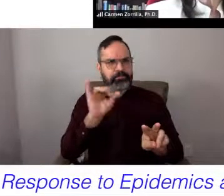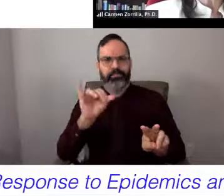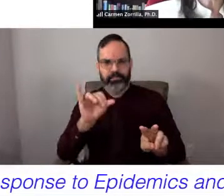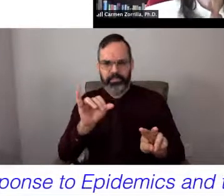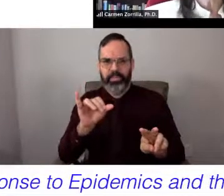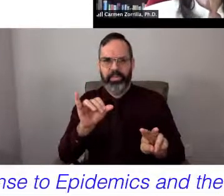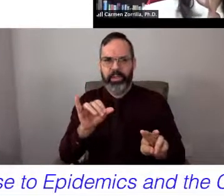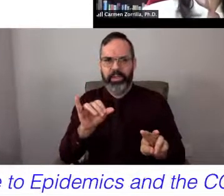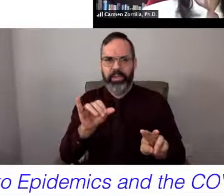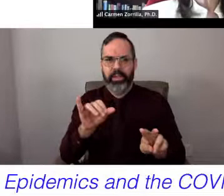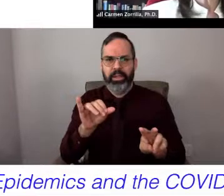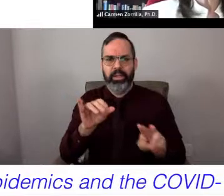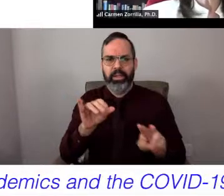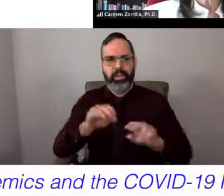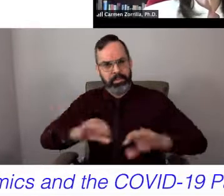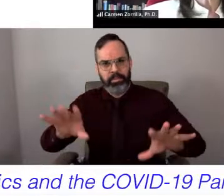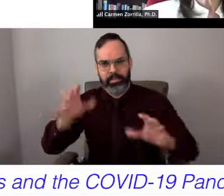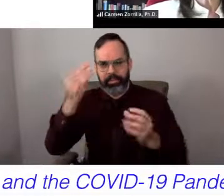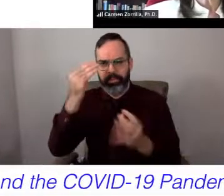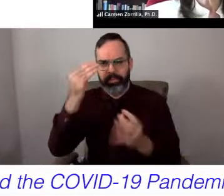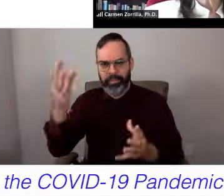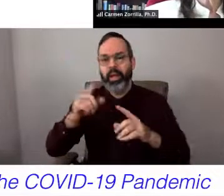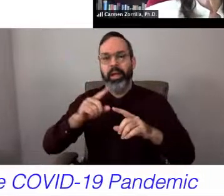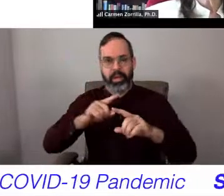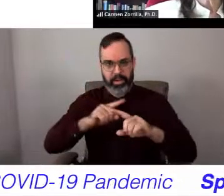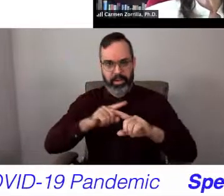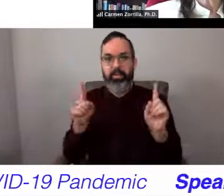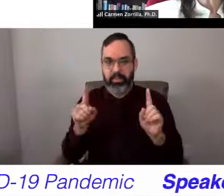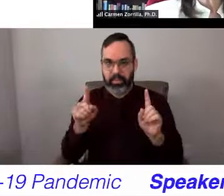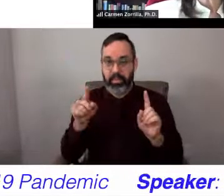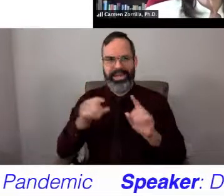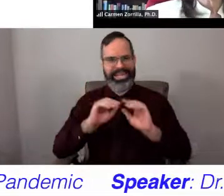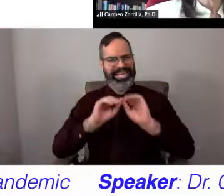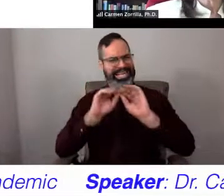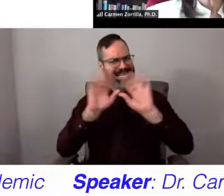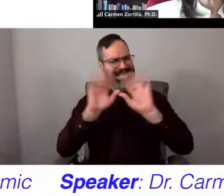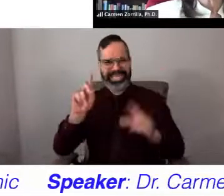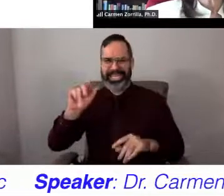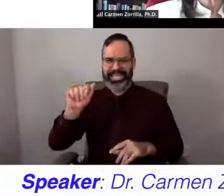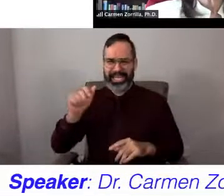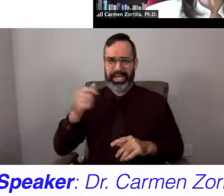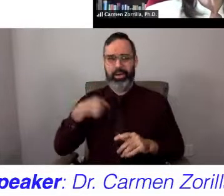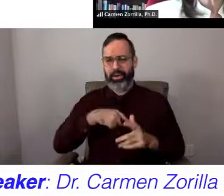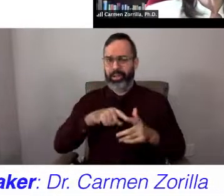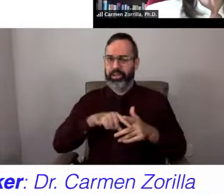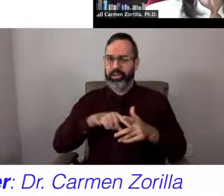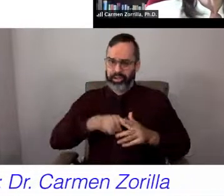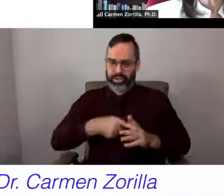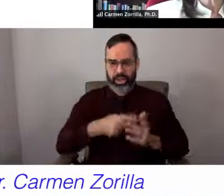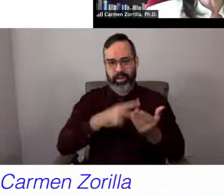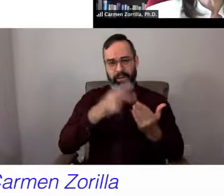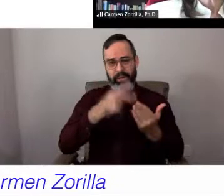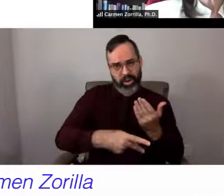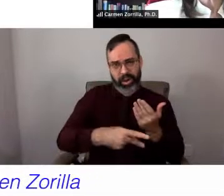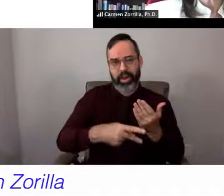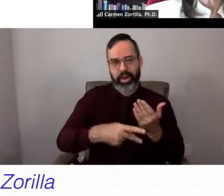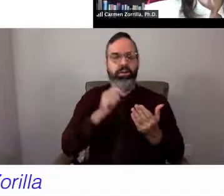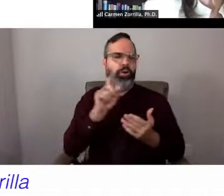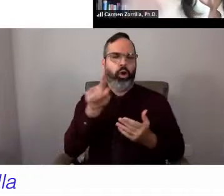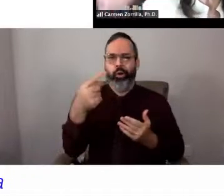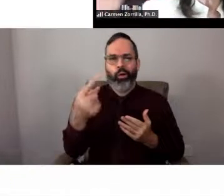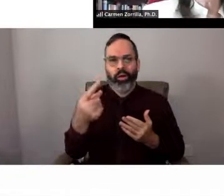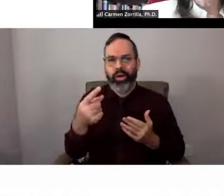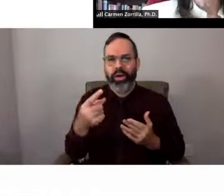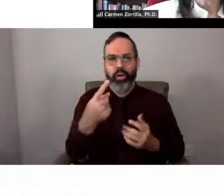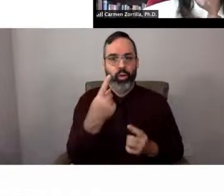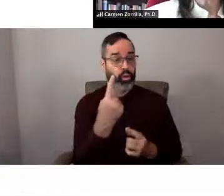out. But this is the clear data that we started a program that it was not just a single person, but